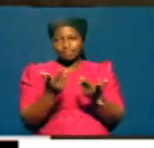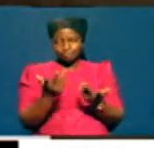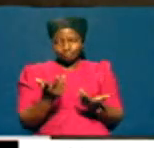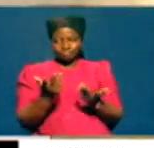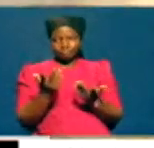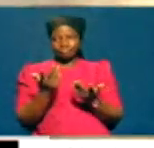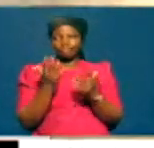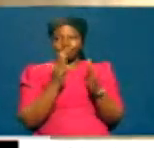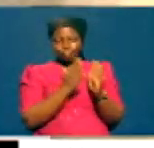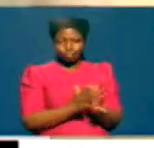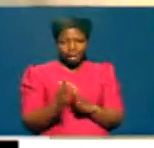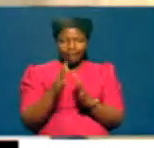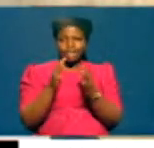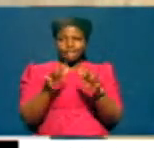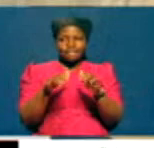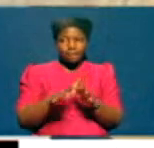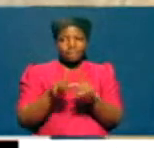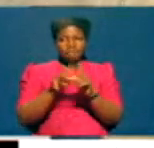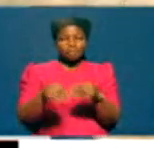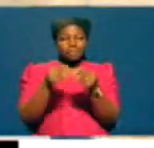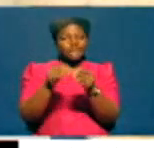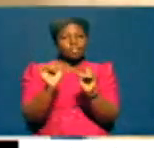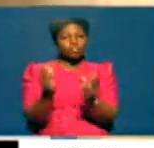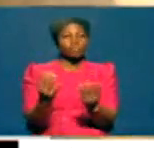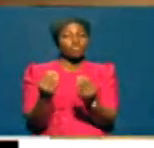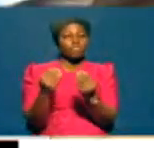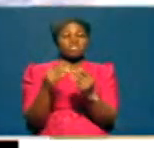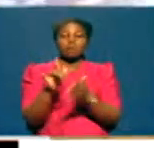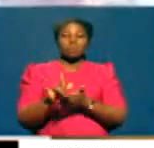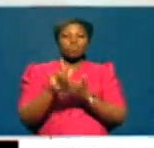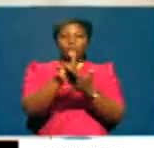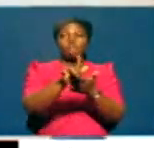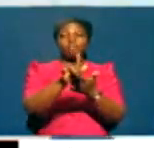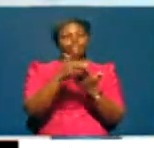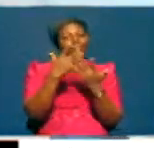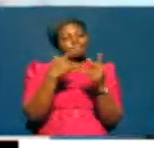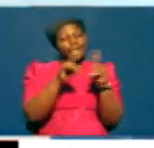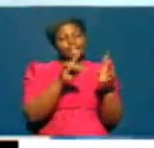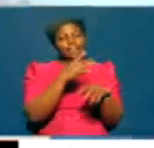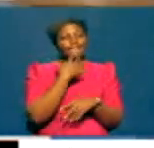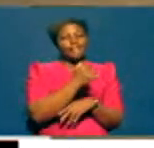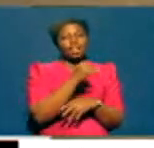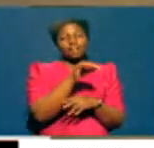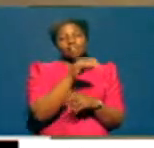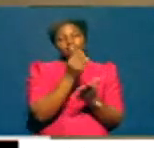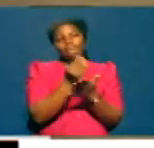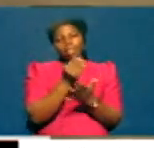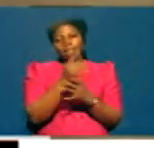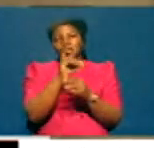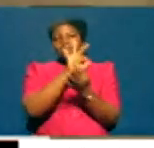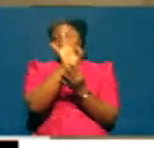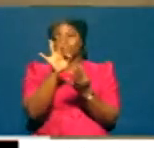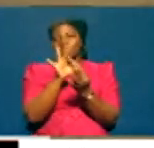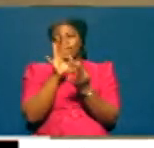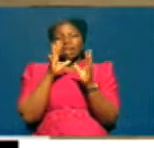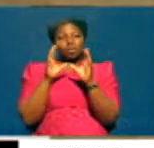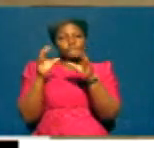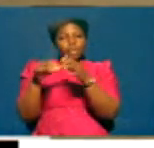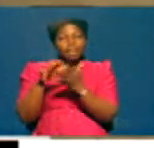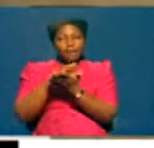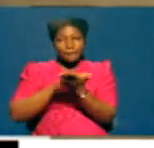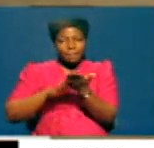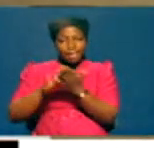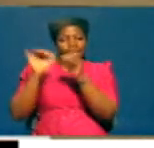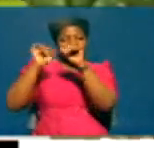providing soft credit savings and loans facilities. From 500 shillings, this particular community-based system also helps